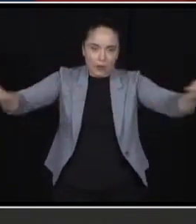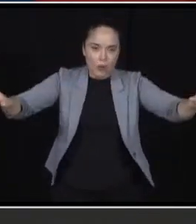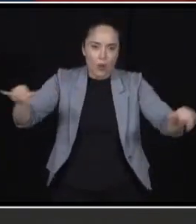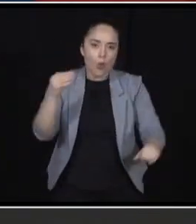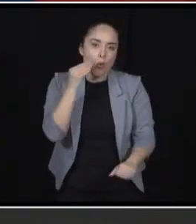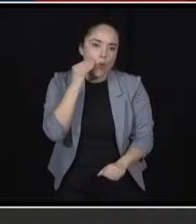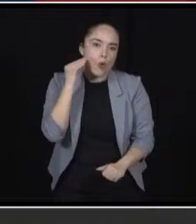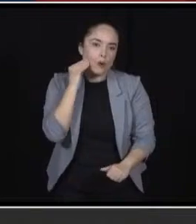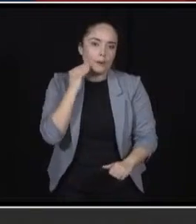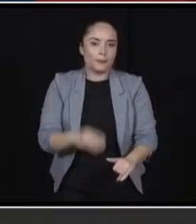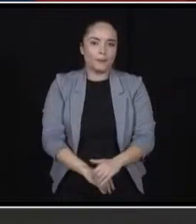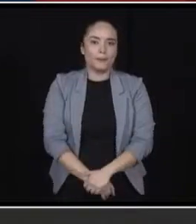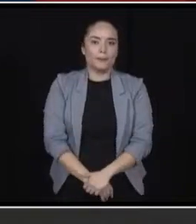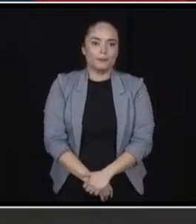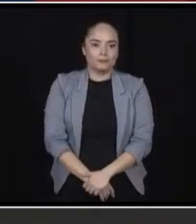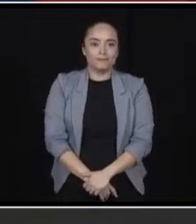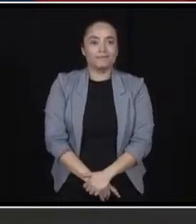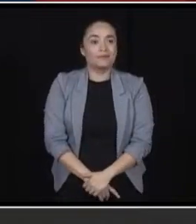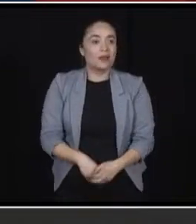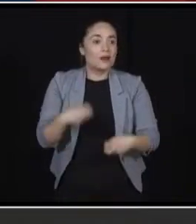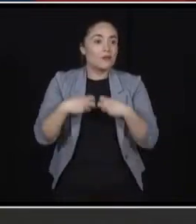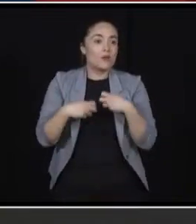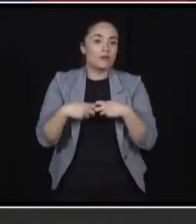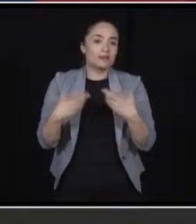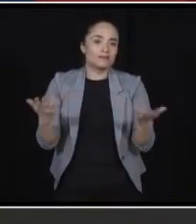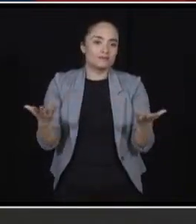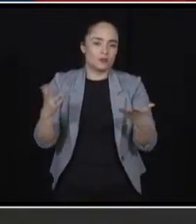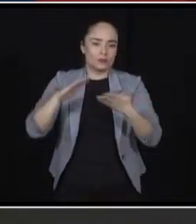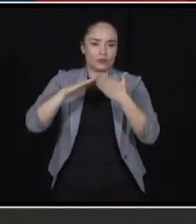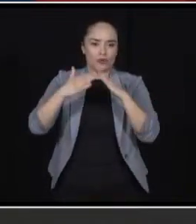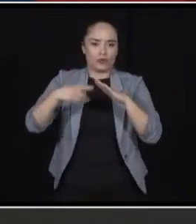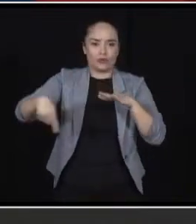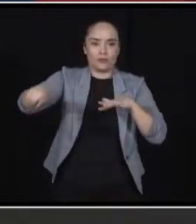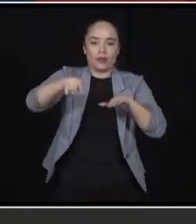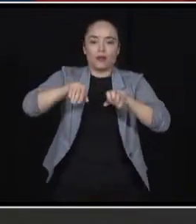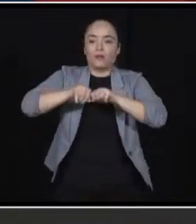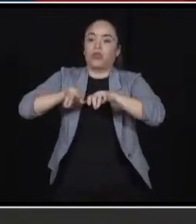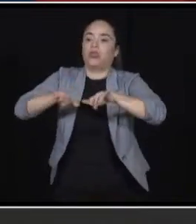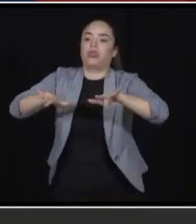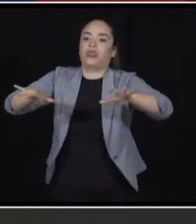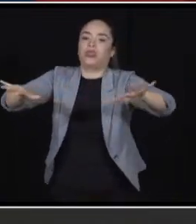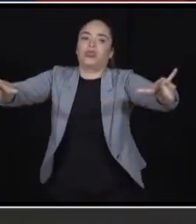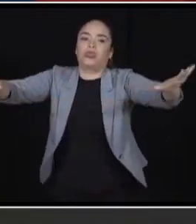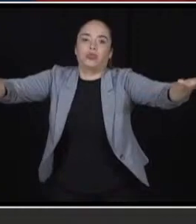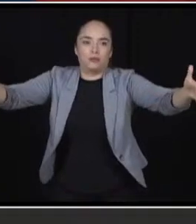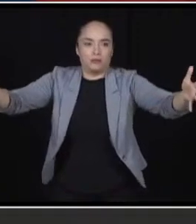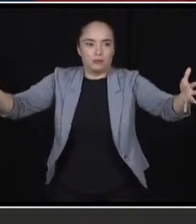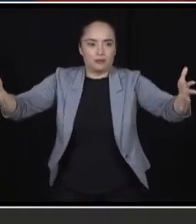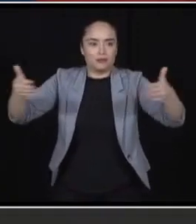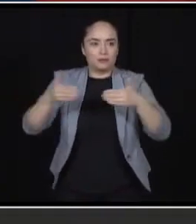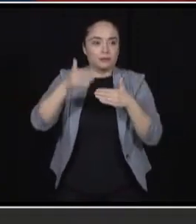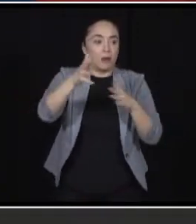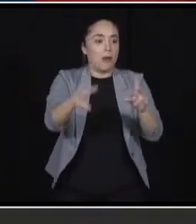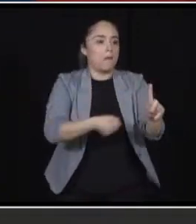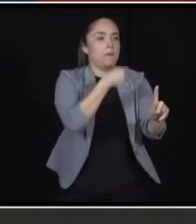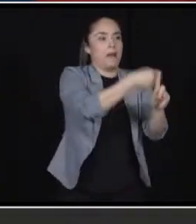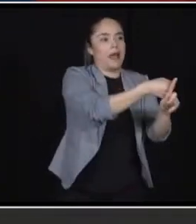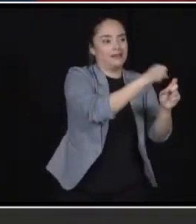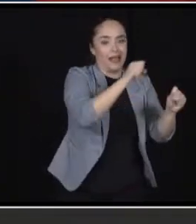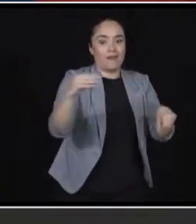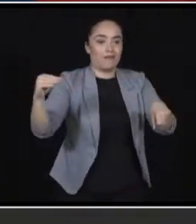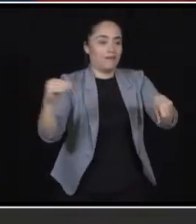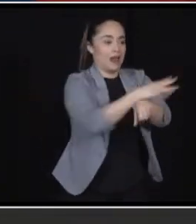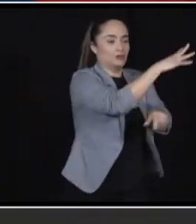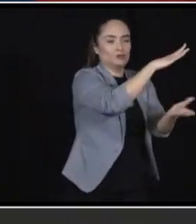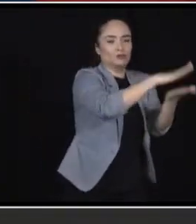which is community transmission that is impacting, potentially impacting the safety of schools. So appreciate that we're moving